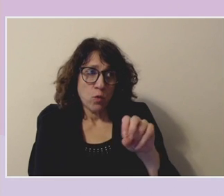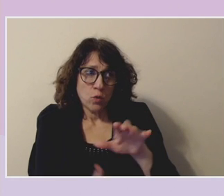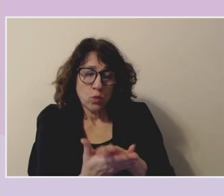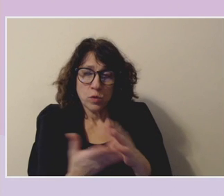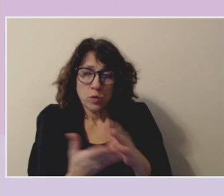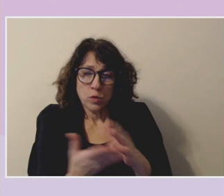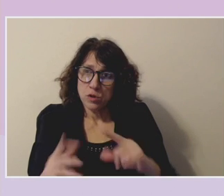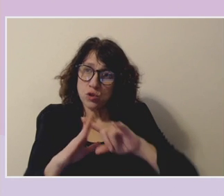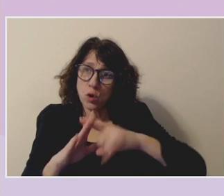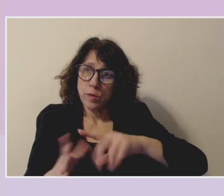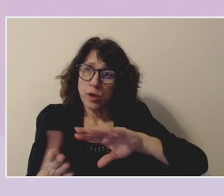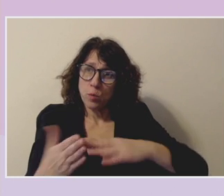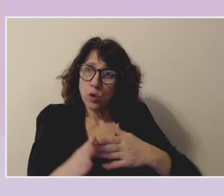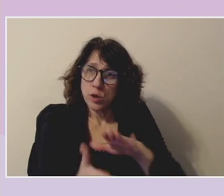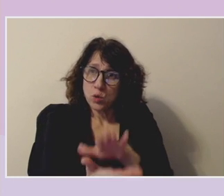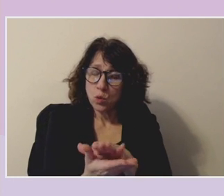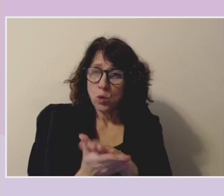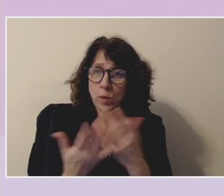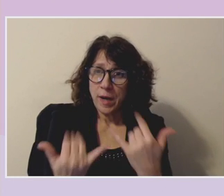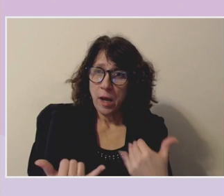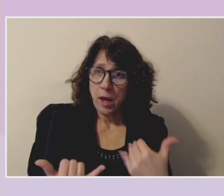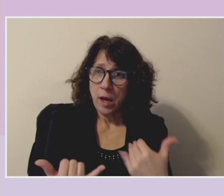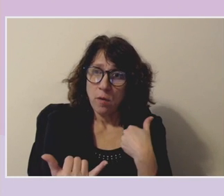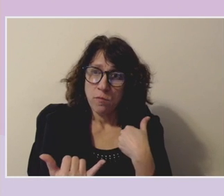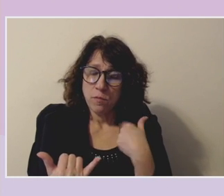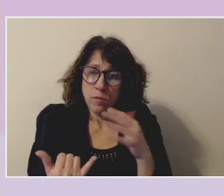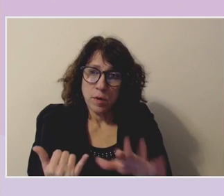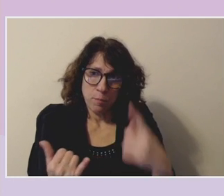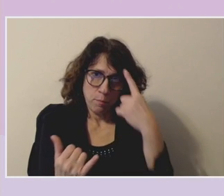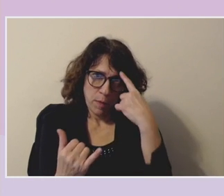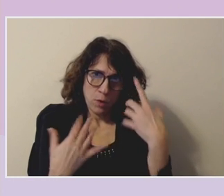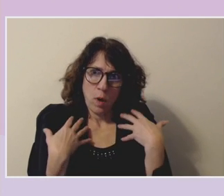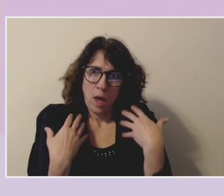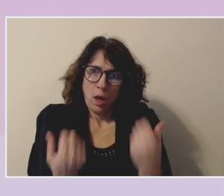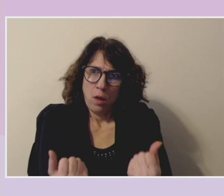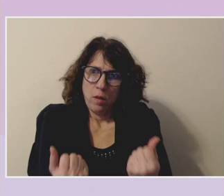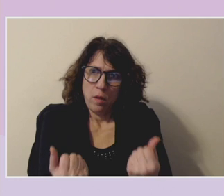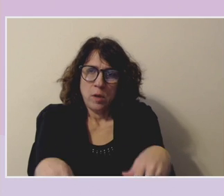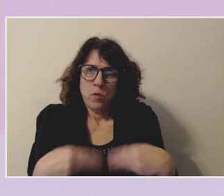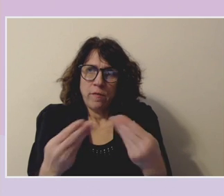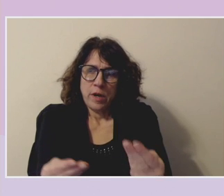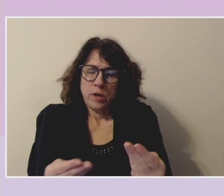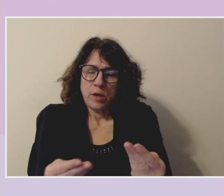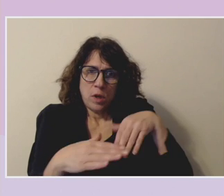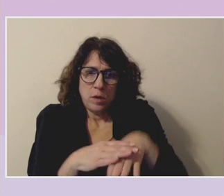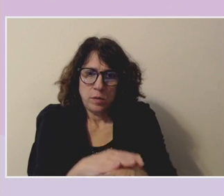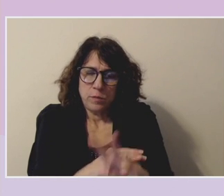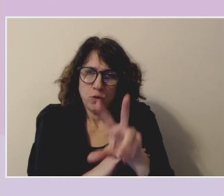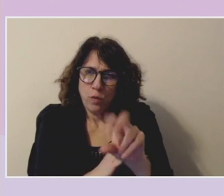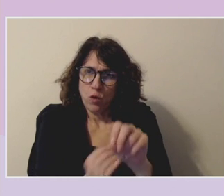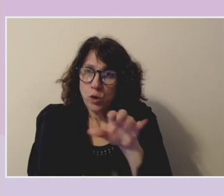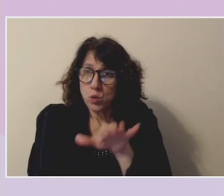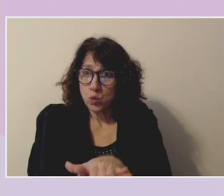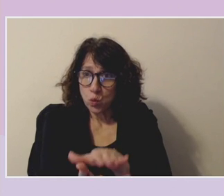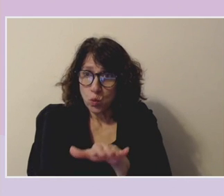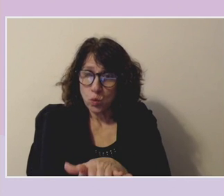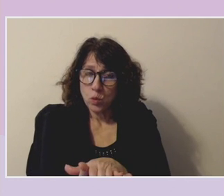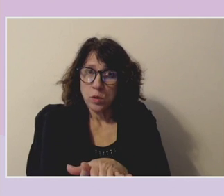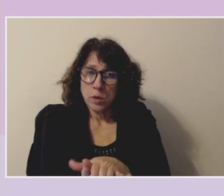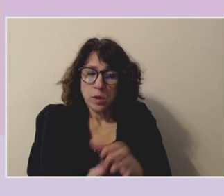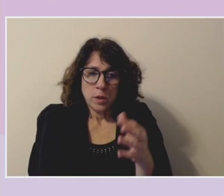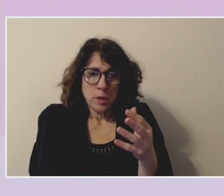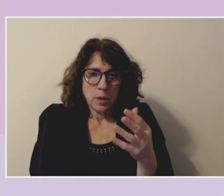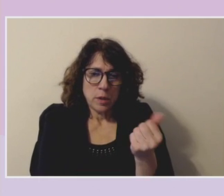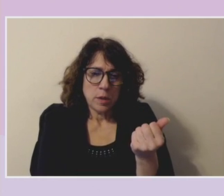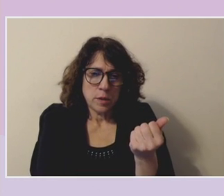community schools, but we now have mental health providers who come in to 30 of our schools, 16